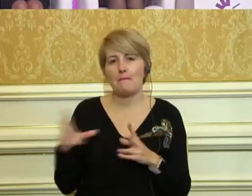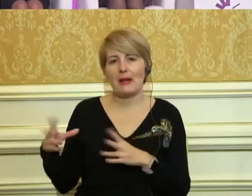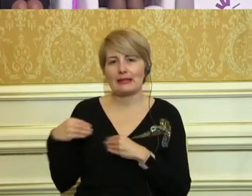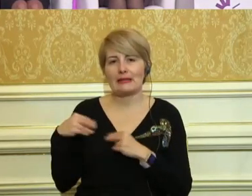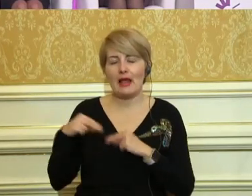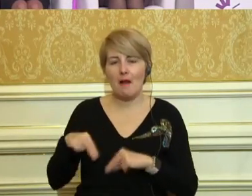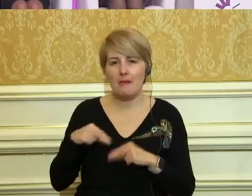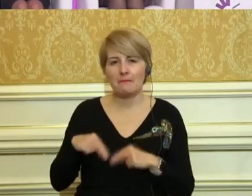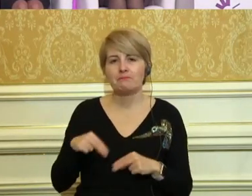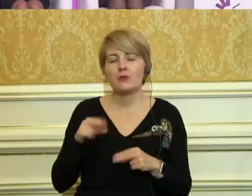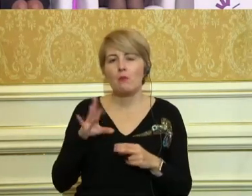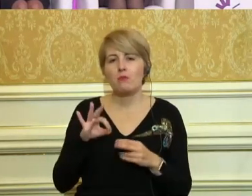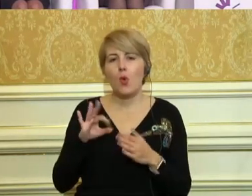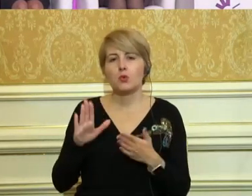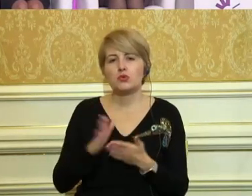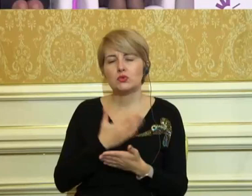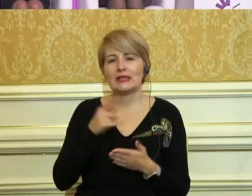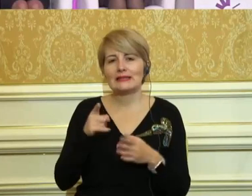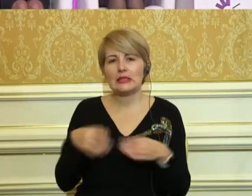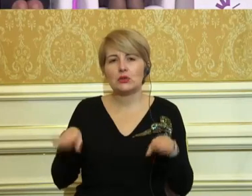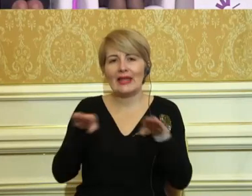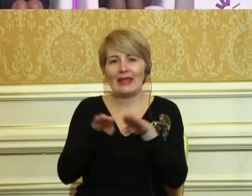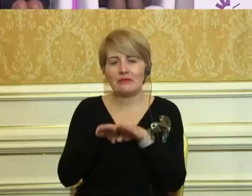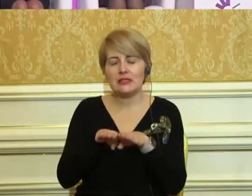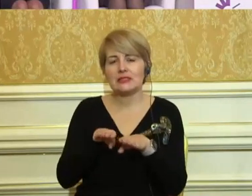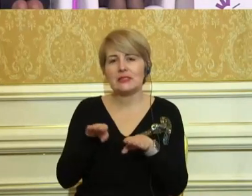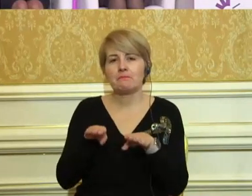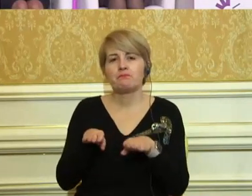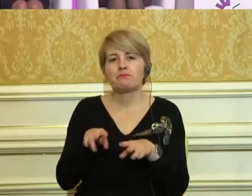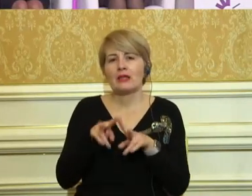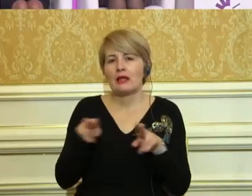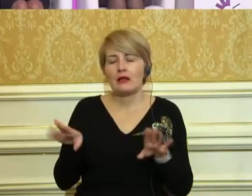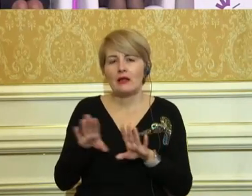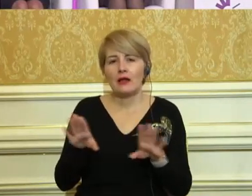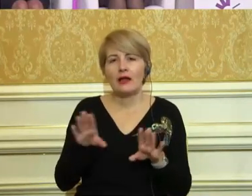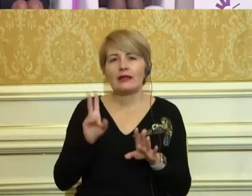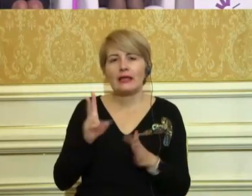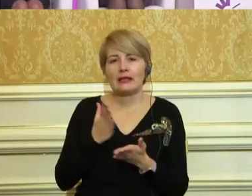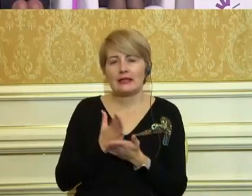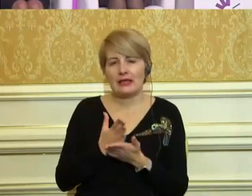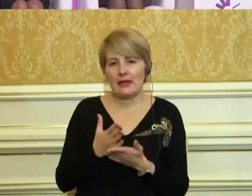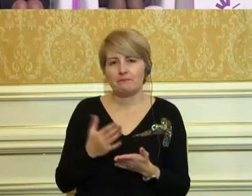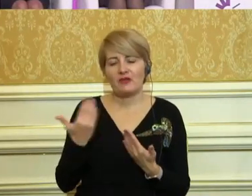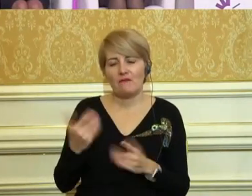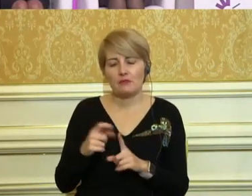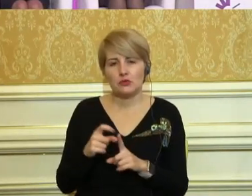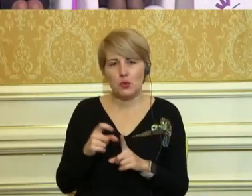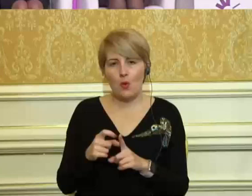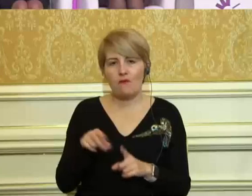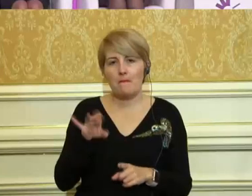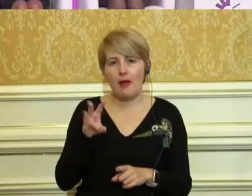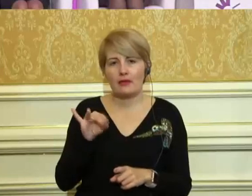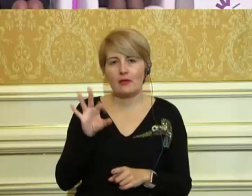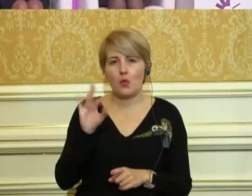with international partners just to avoid all the inequalities of the